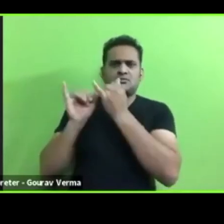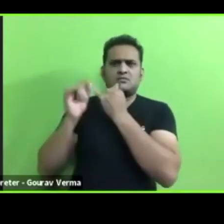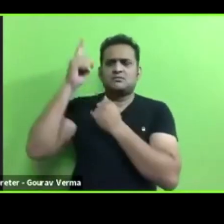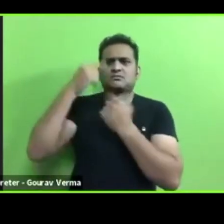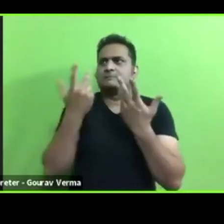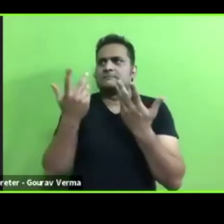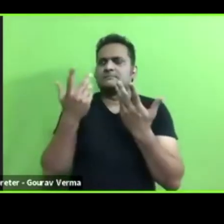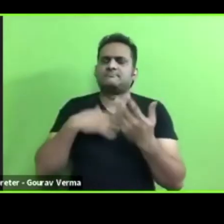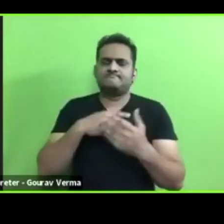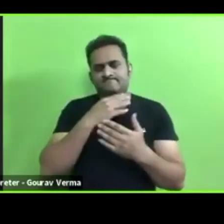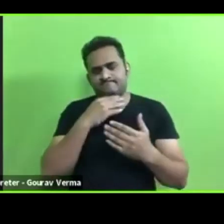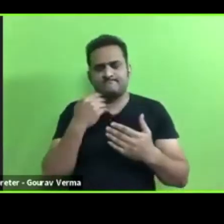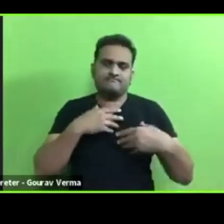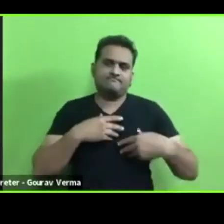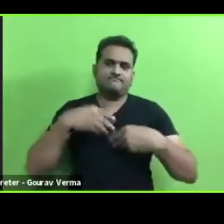going ahead.